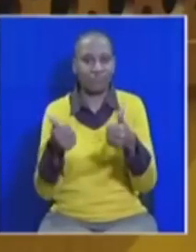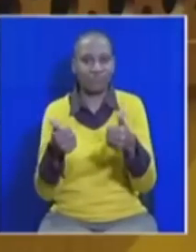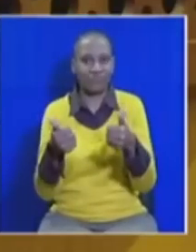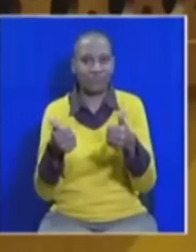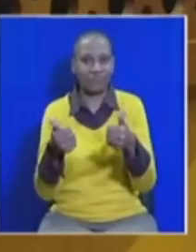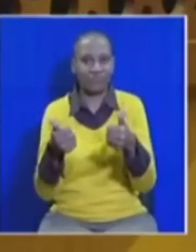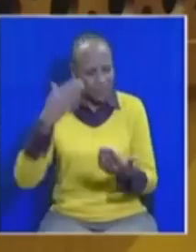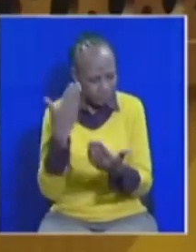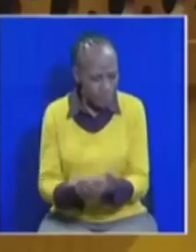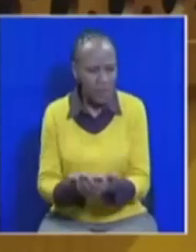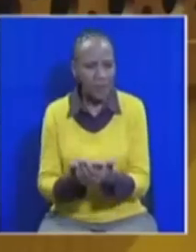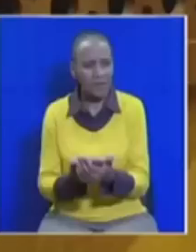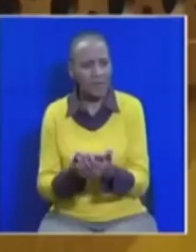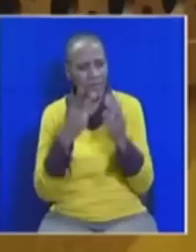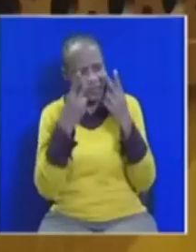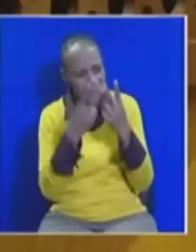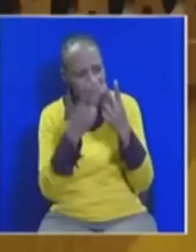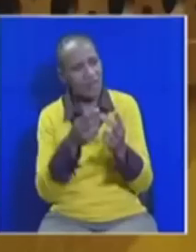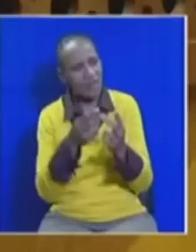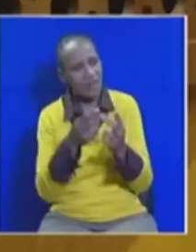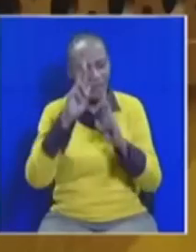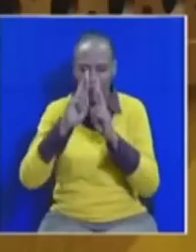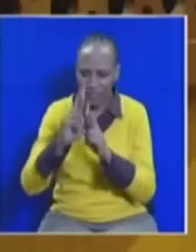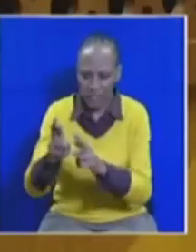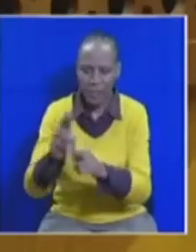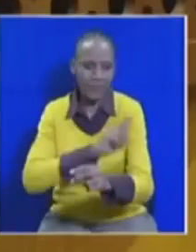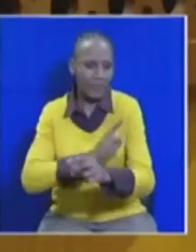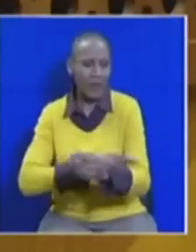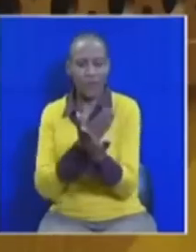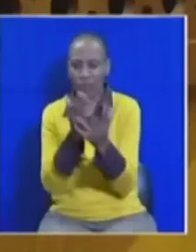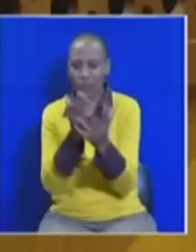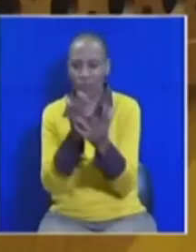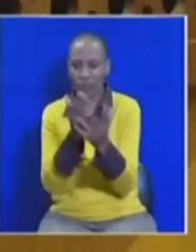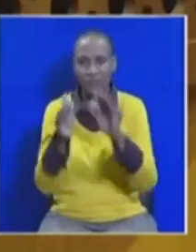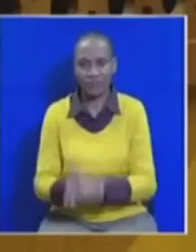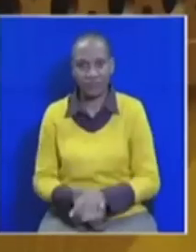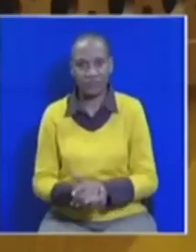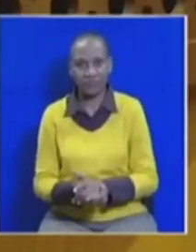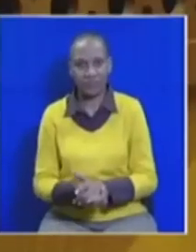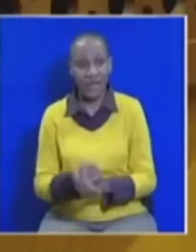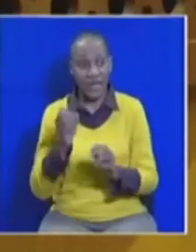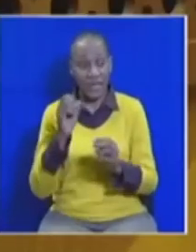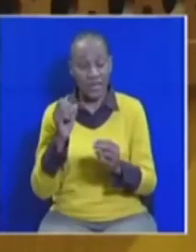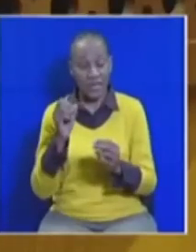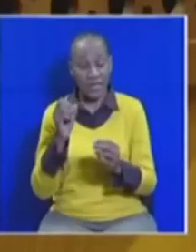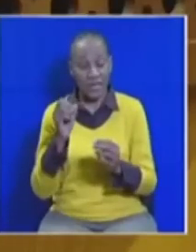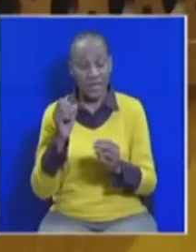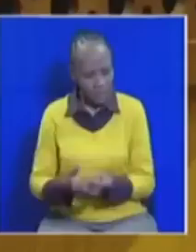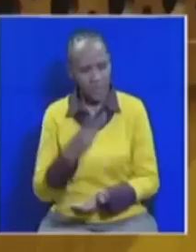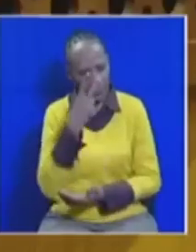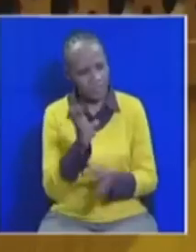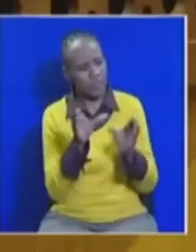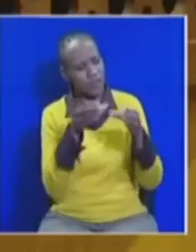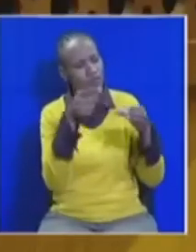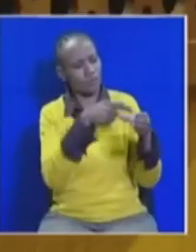have a government that respects the power of people to elect it and to remove it. We can have a party